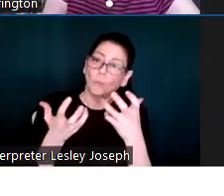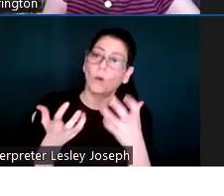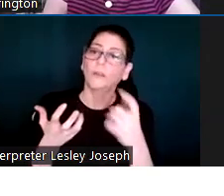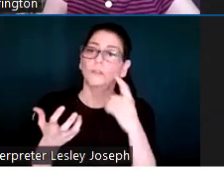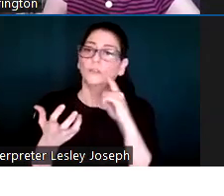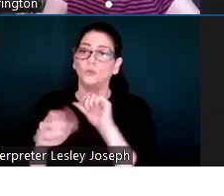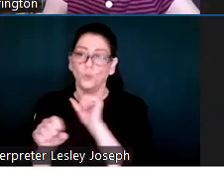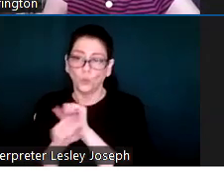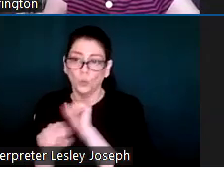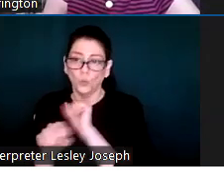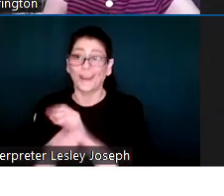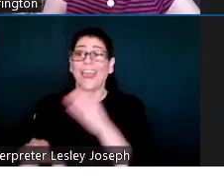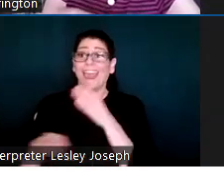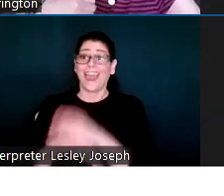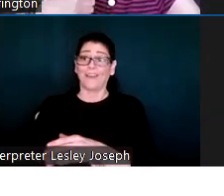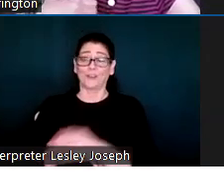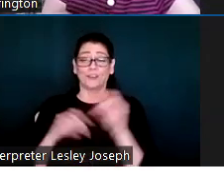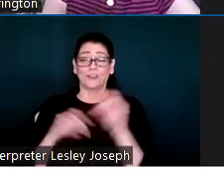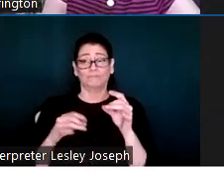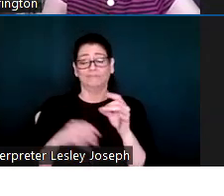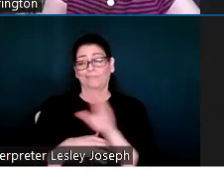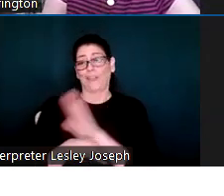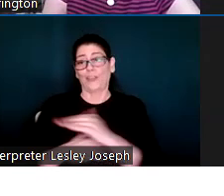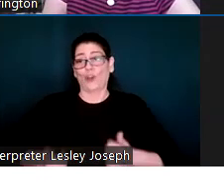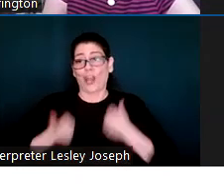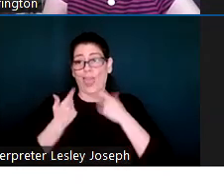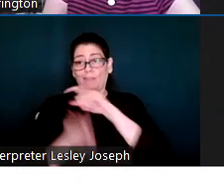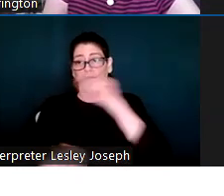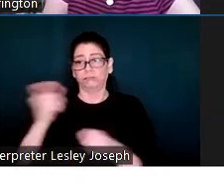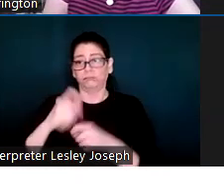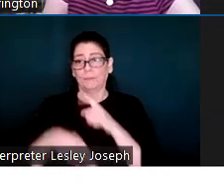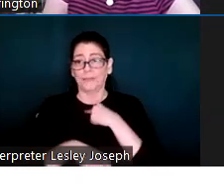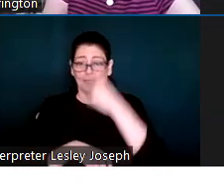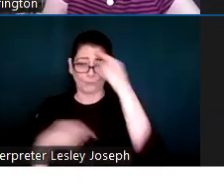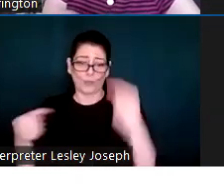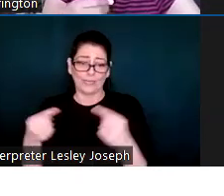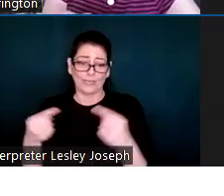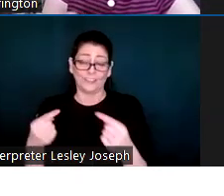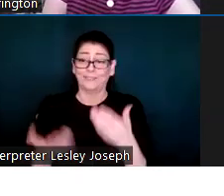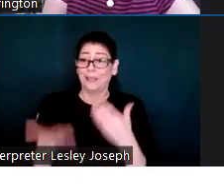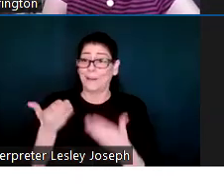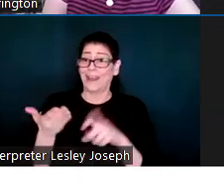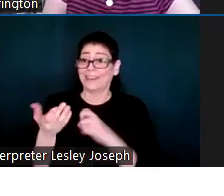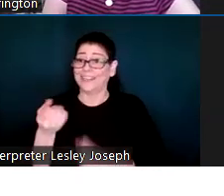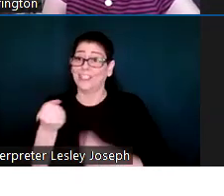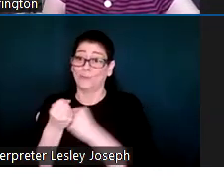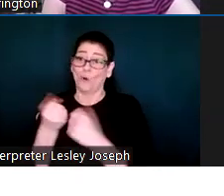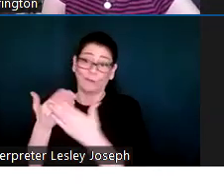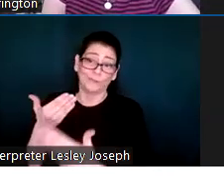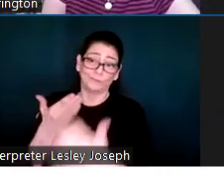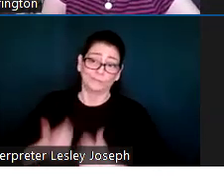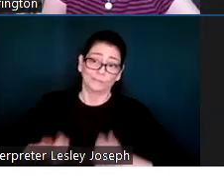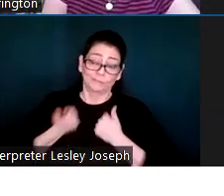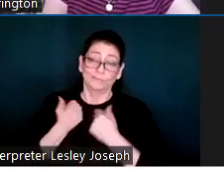very life-changing brain injury. They may need job placement supports, very hands-on supports. They